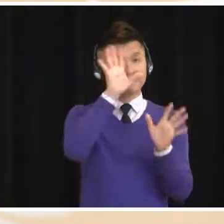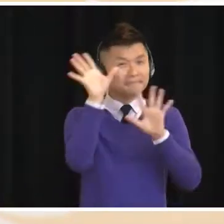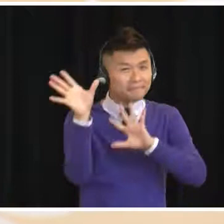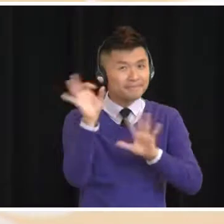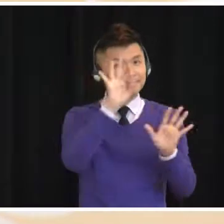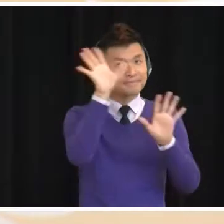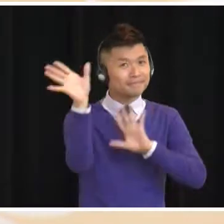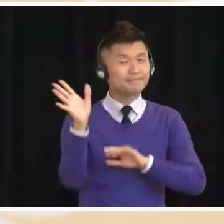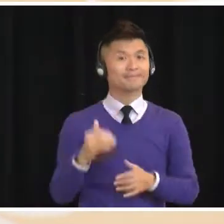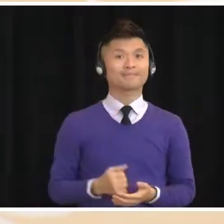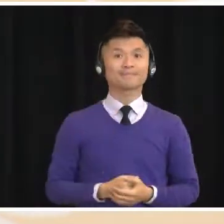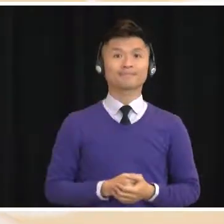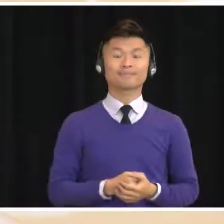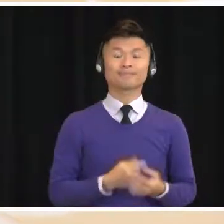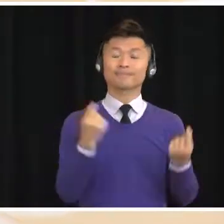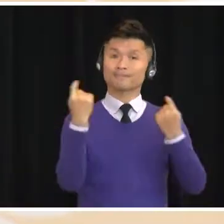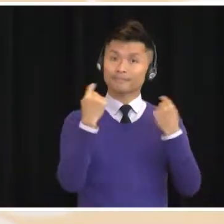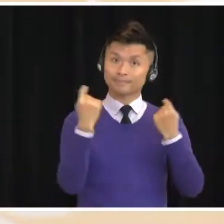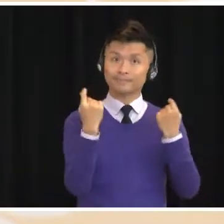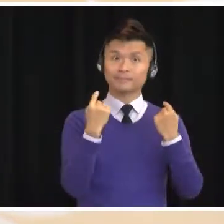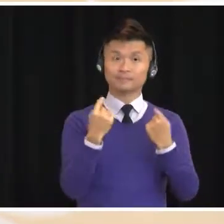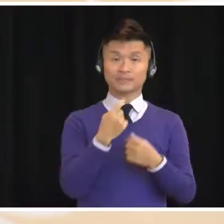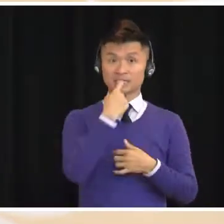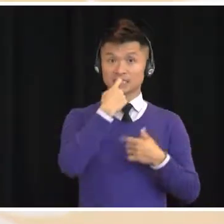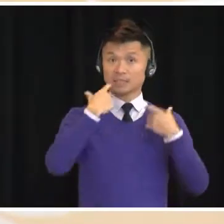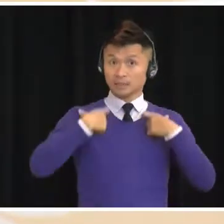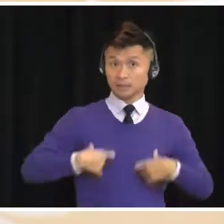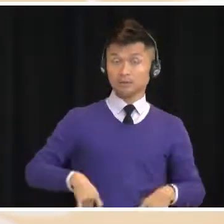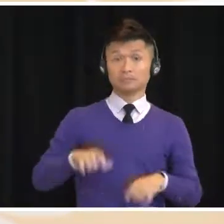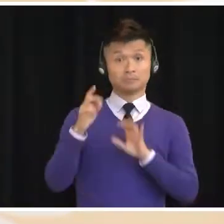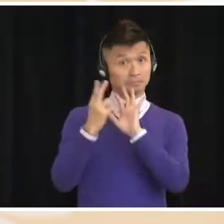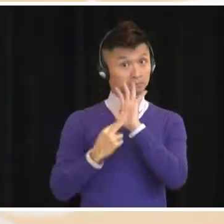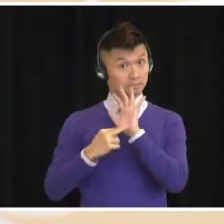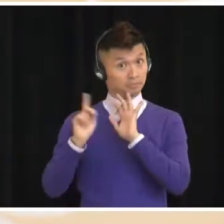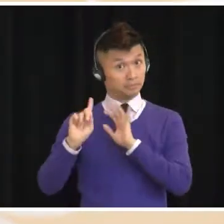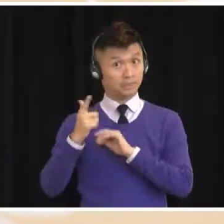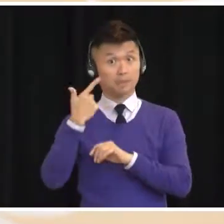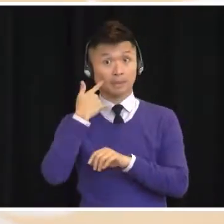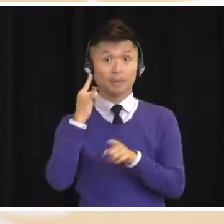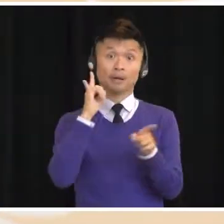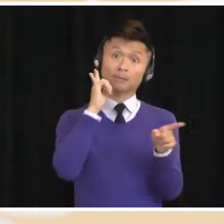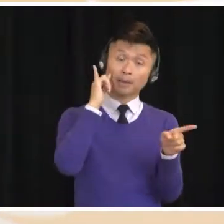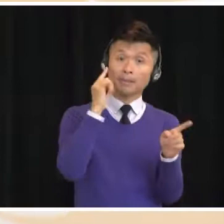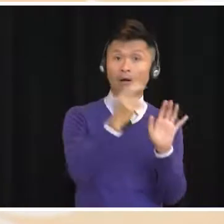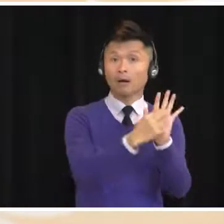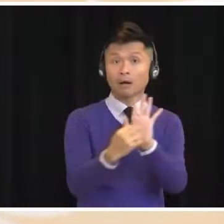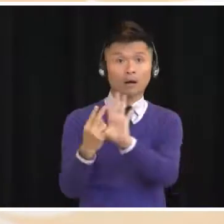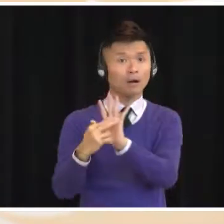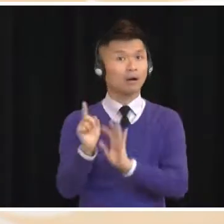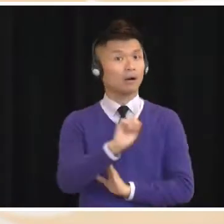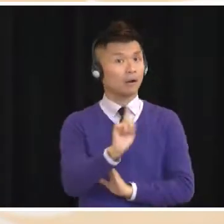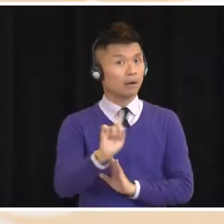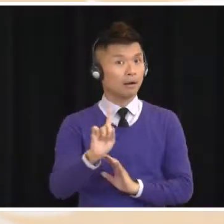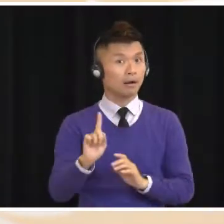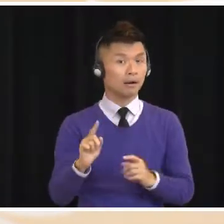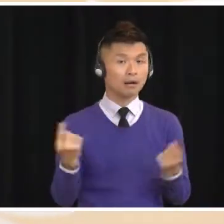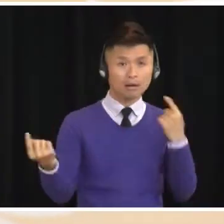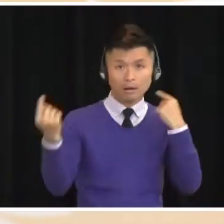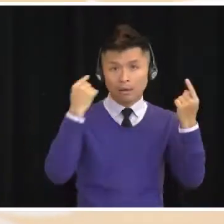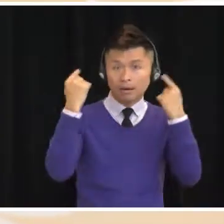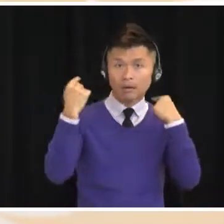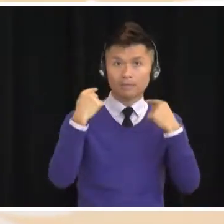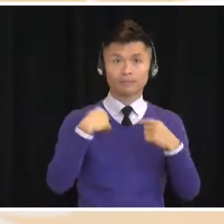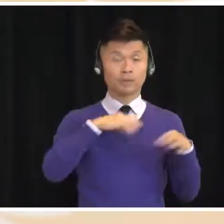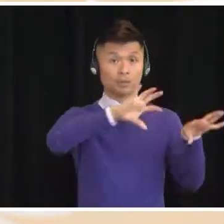of lawyers? So my experience is that a lot of countries have very good rules on